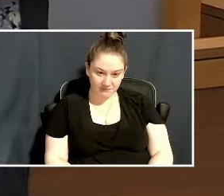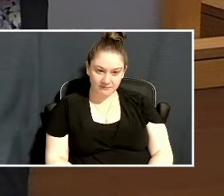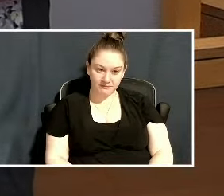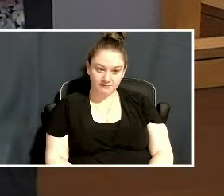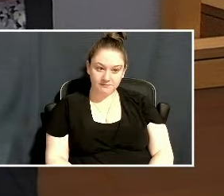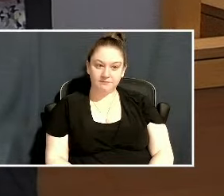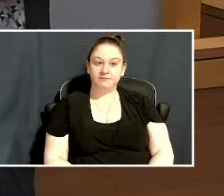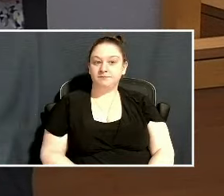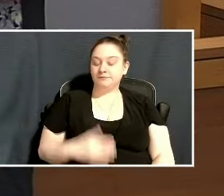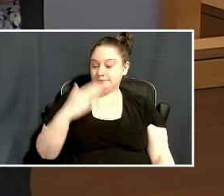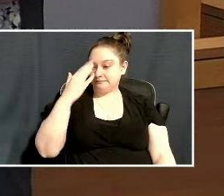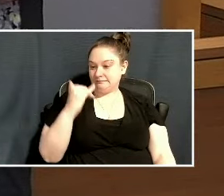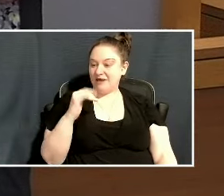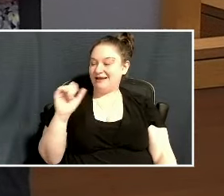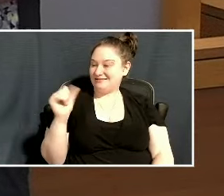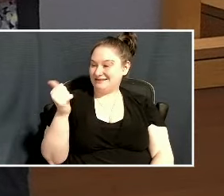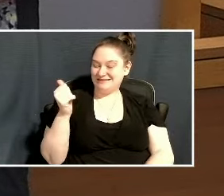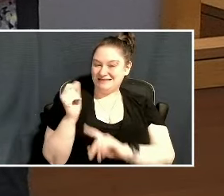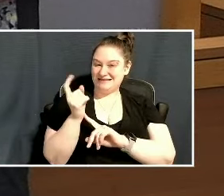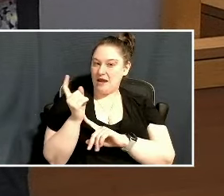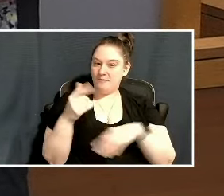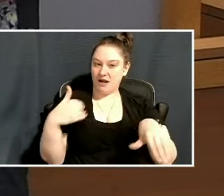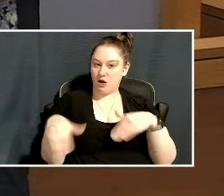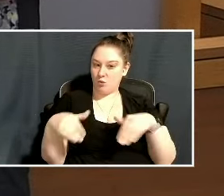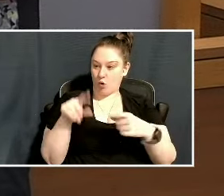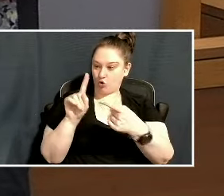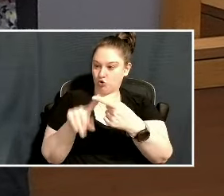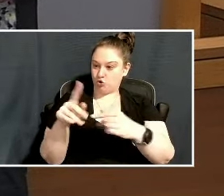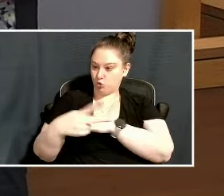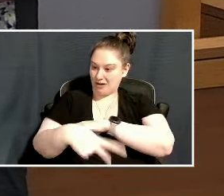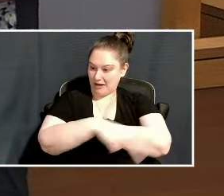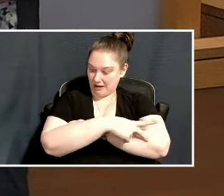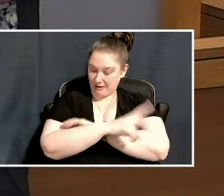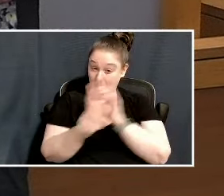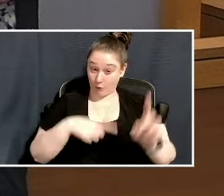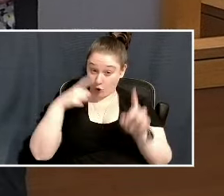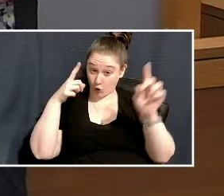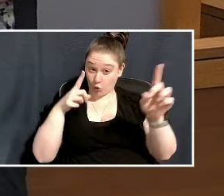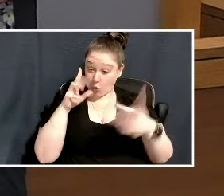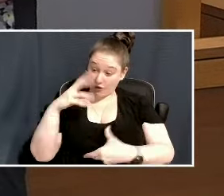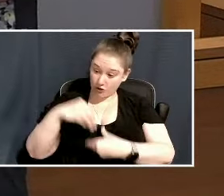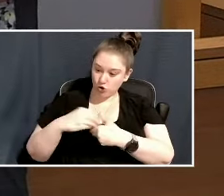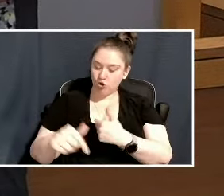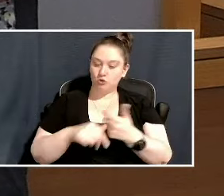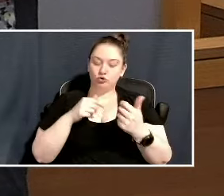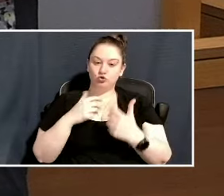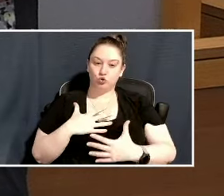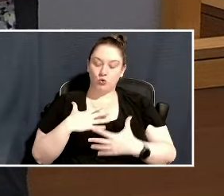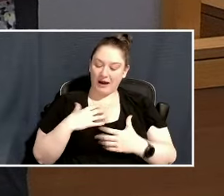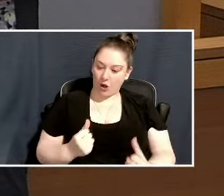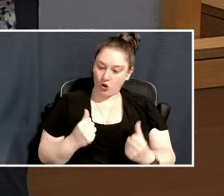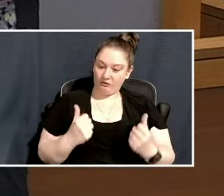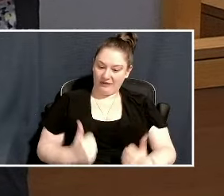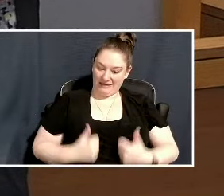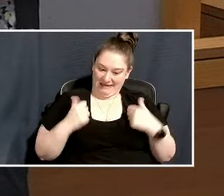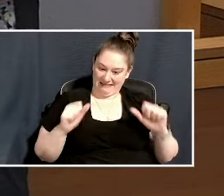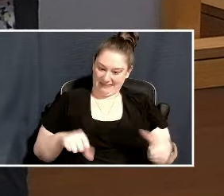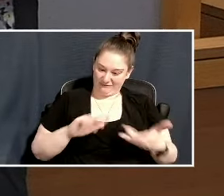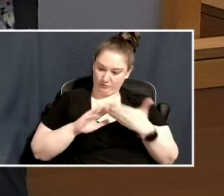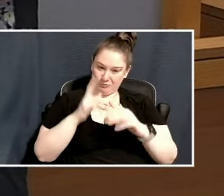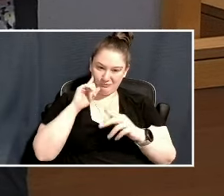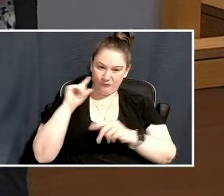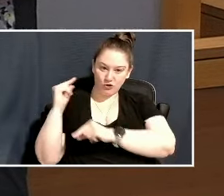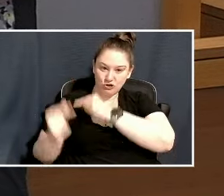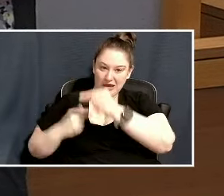Whereas a 10-minute walk to a park goal contributes to healthy, livable communities for generations to come,